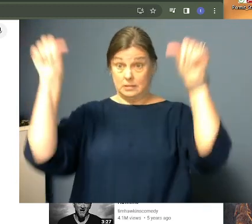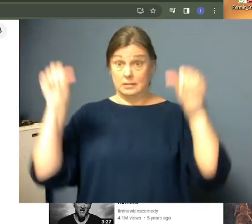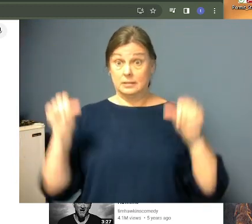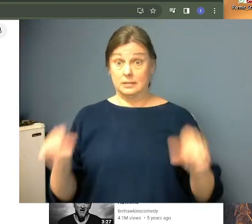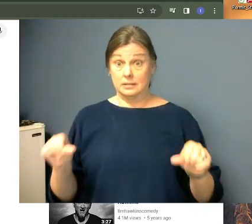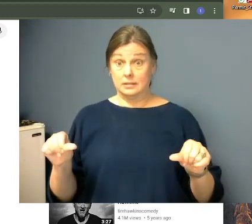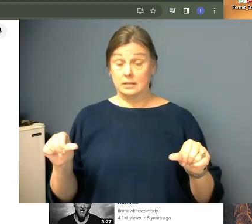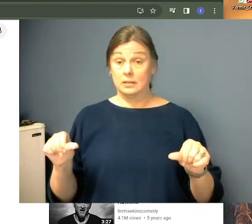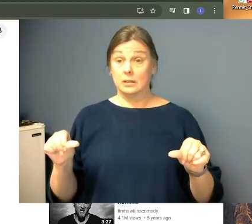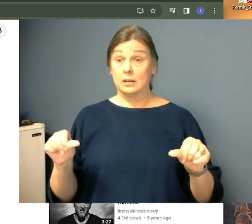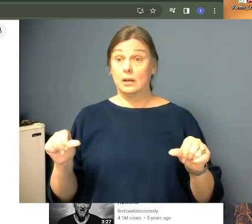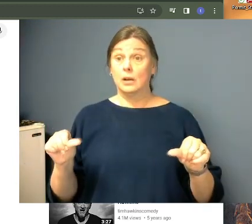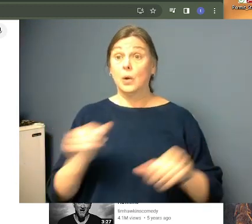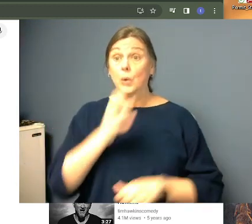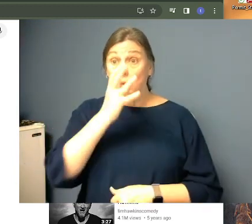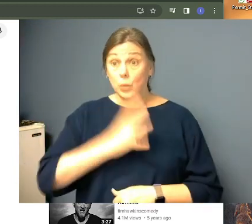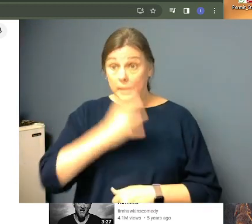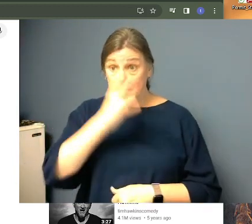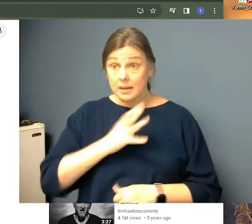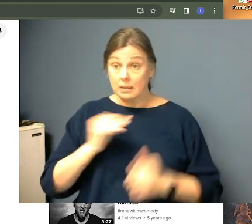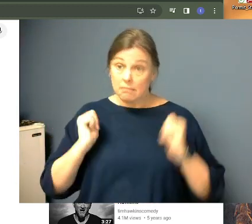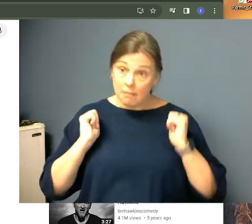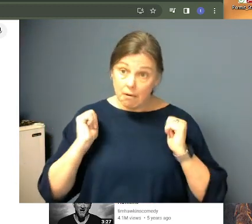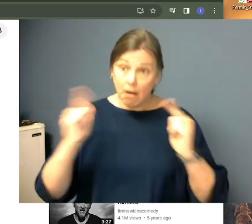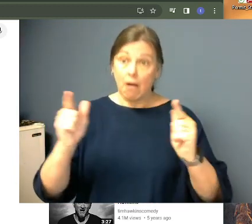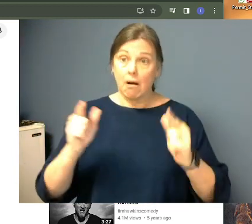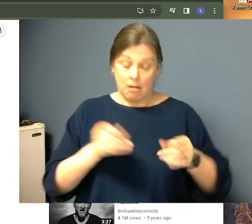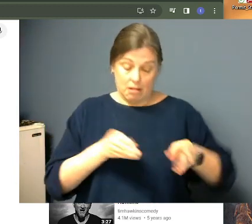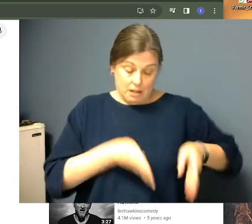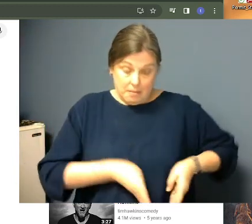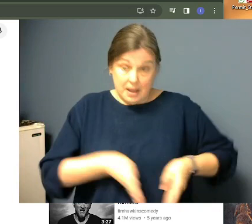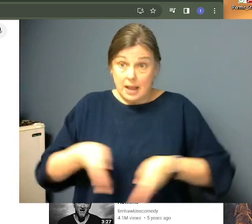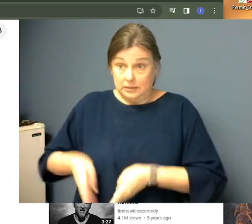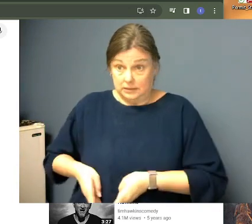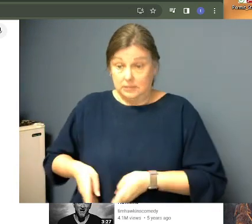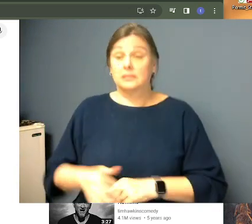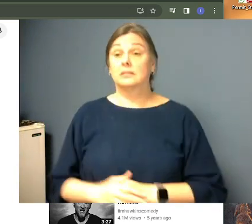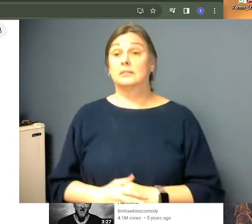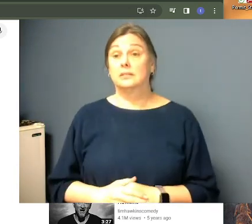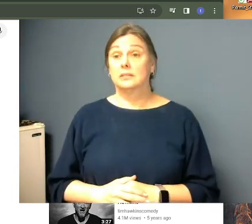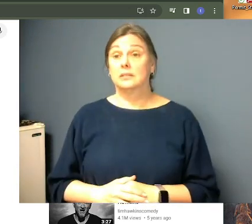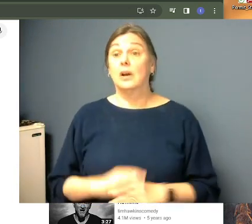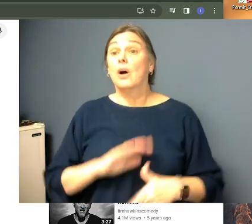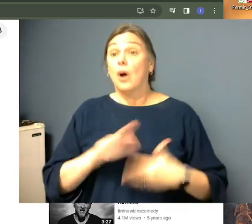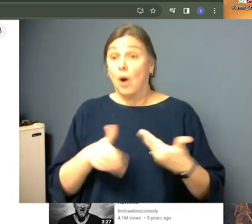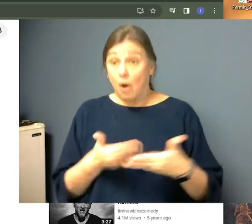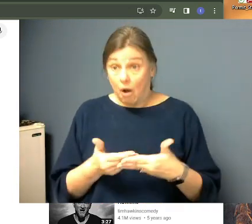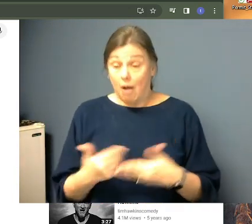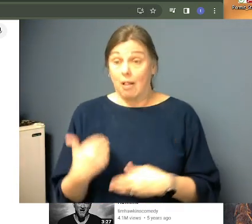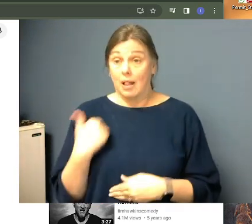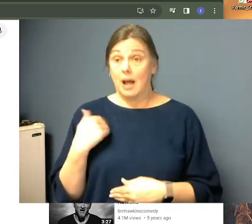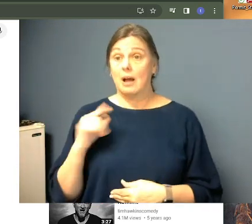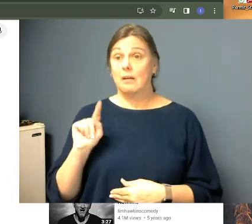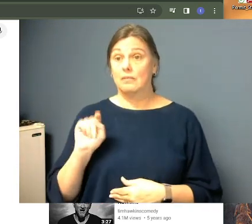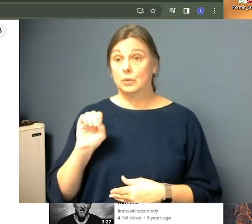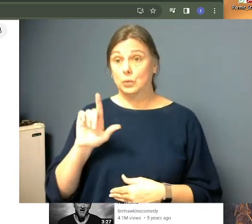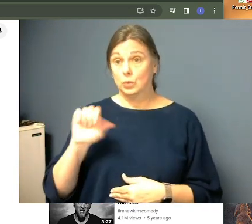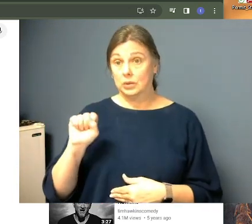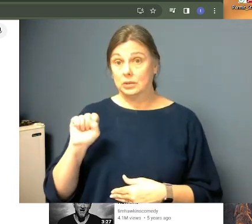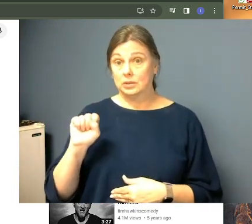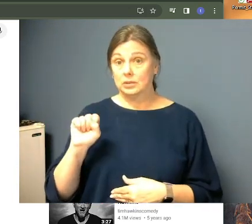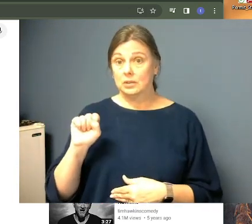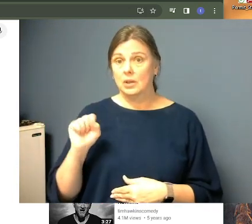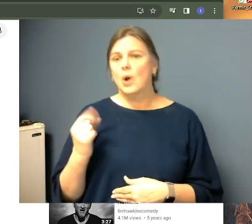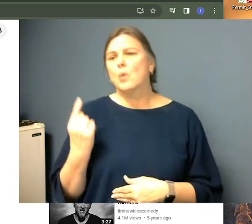women are in pants. They're all using tools. There's only one woman who's kind of traditional. She's like in a